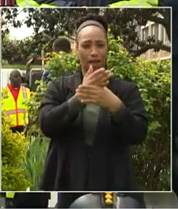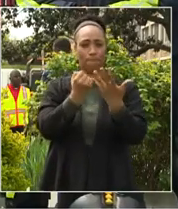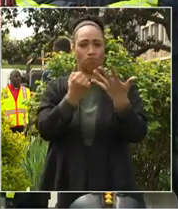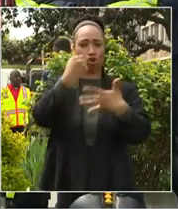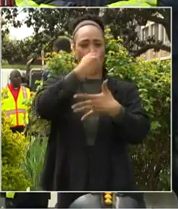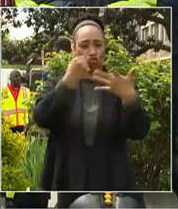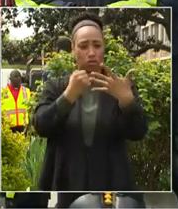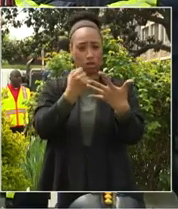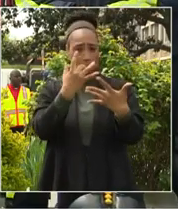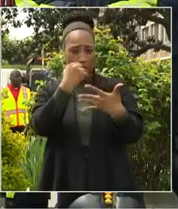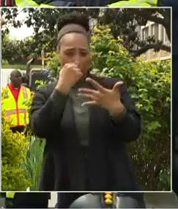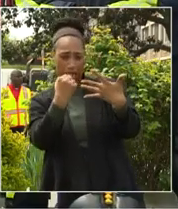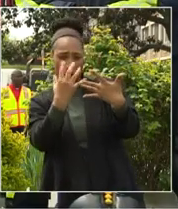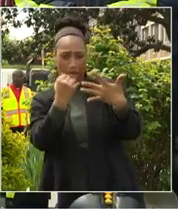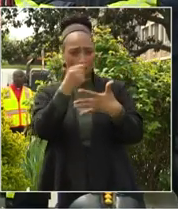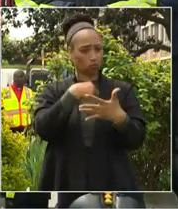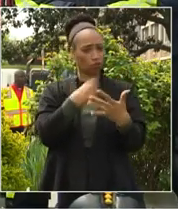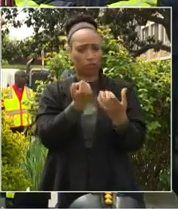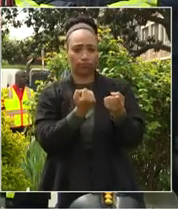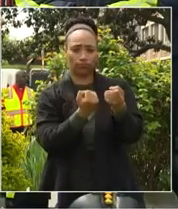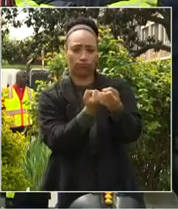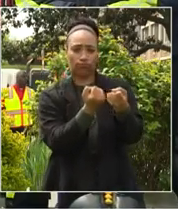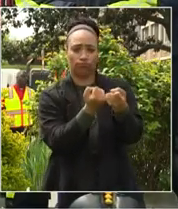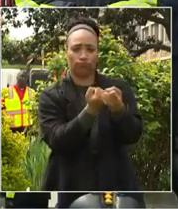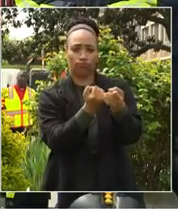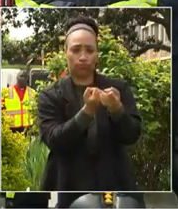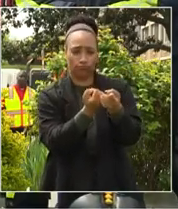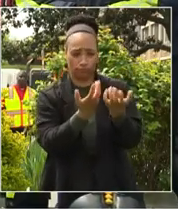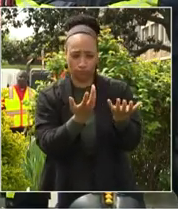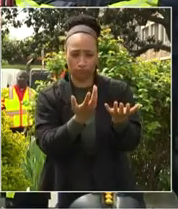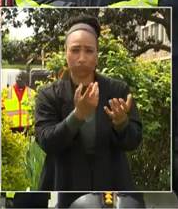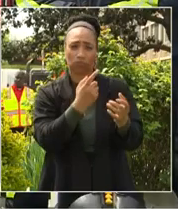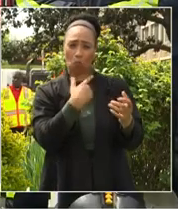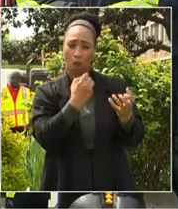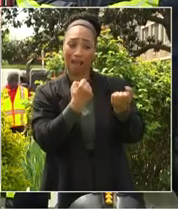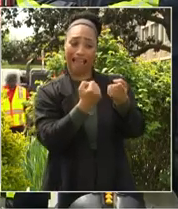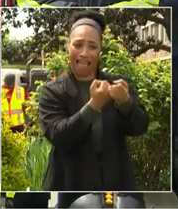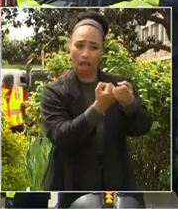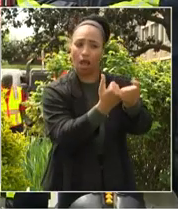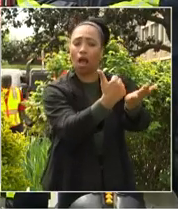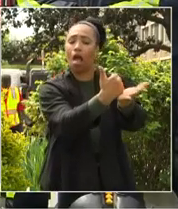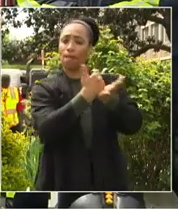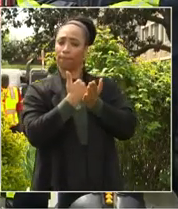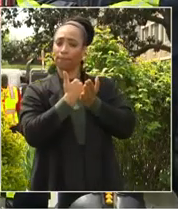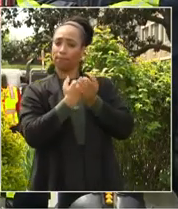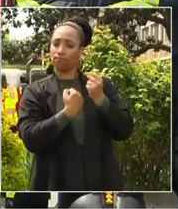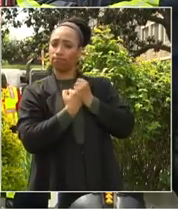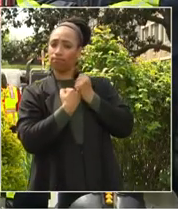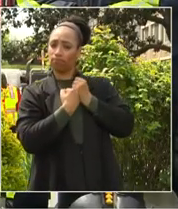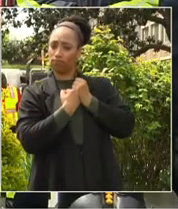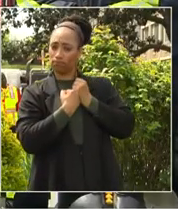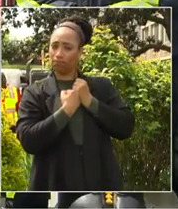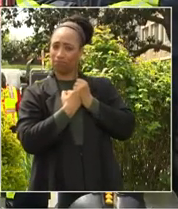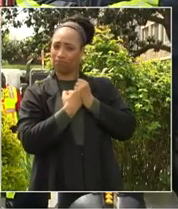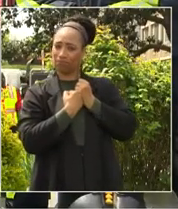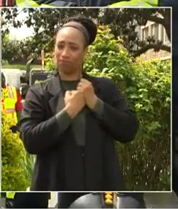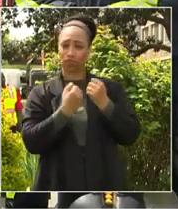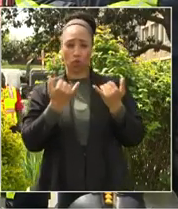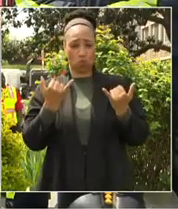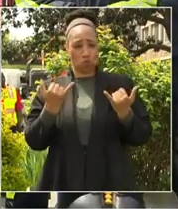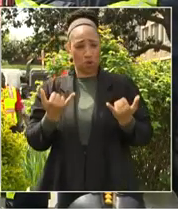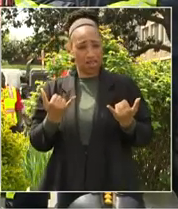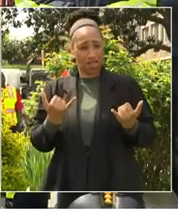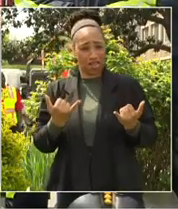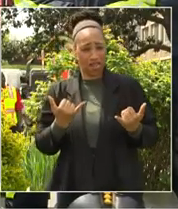and we also want them to be helpful to us. At this point, additional resources to focus on